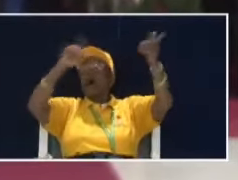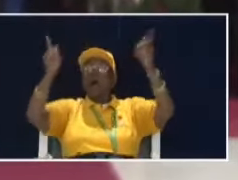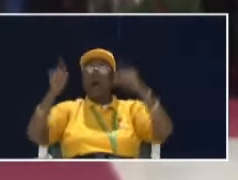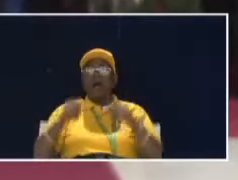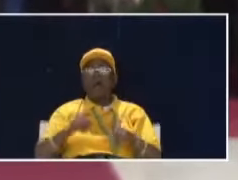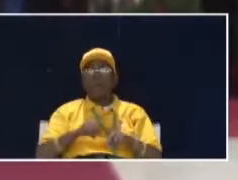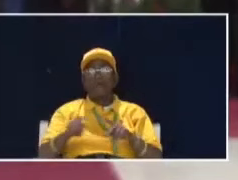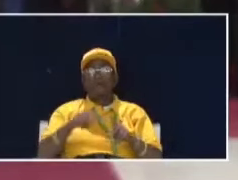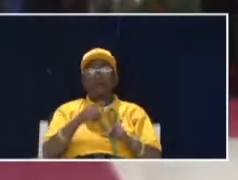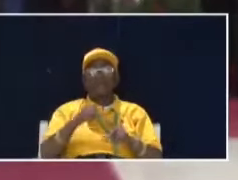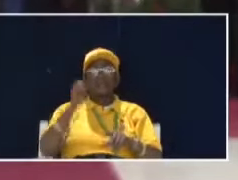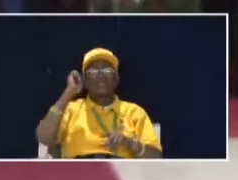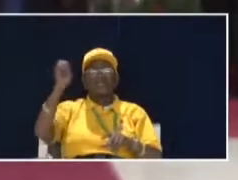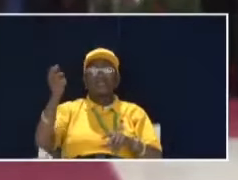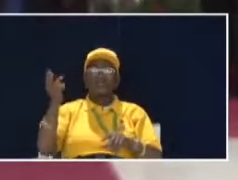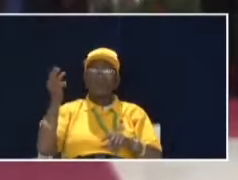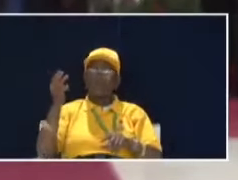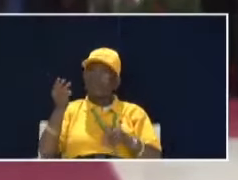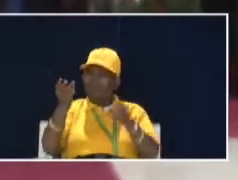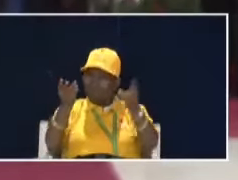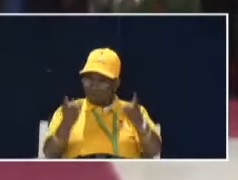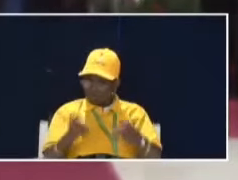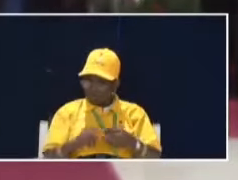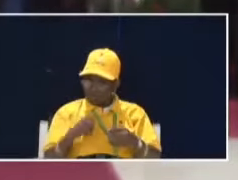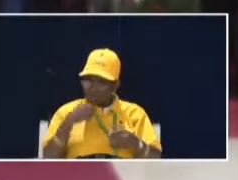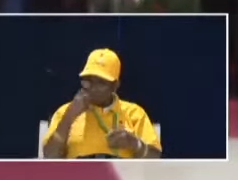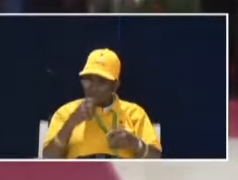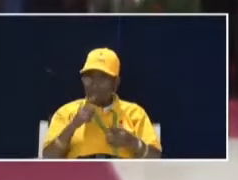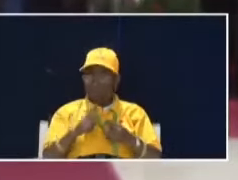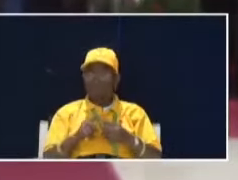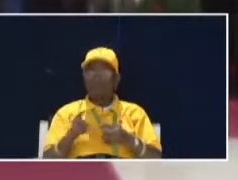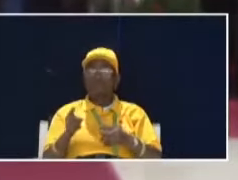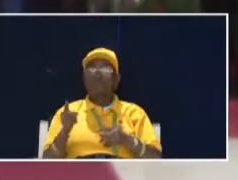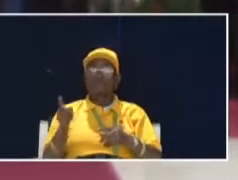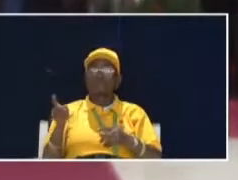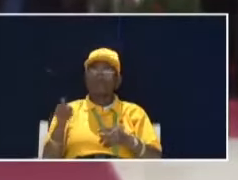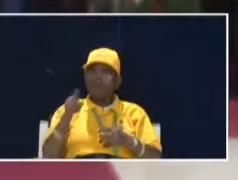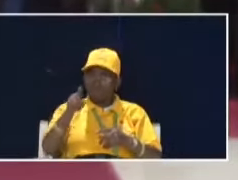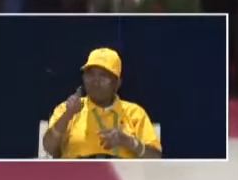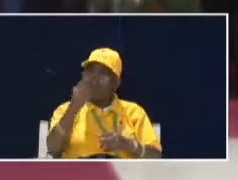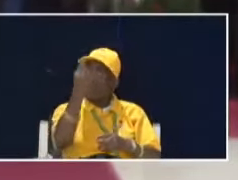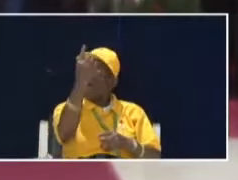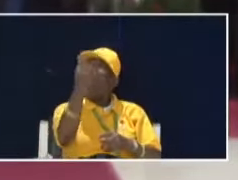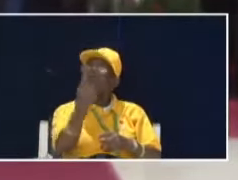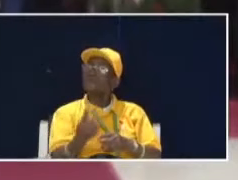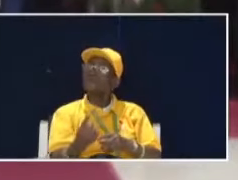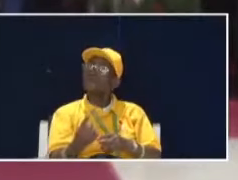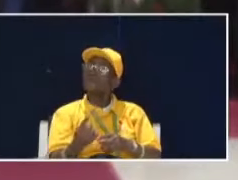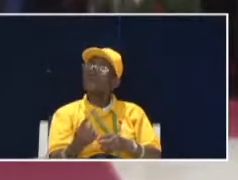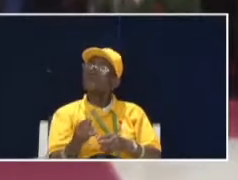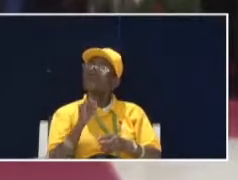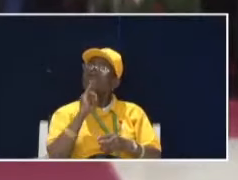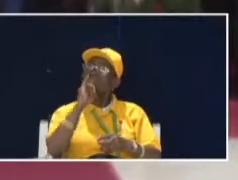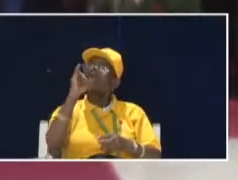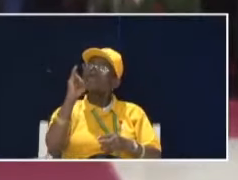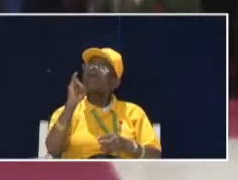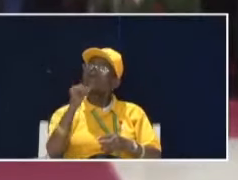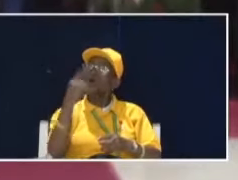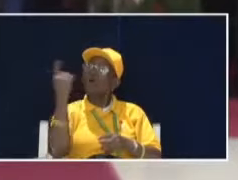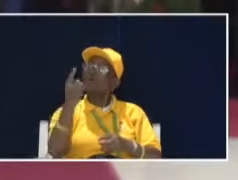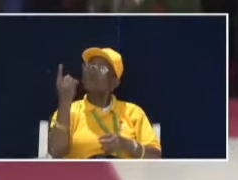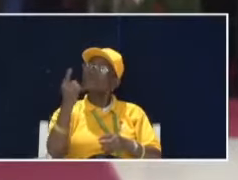But when he wants to speak to you alone, it's always in small,